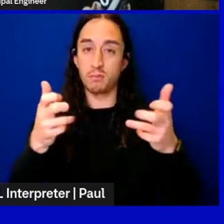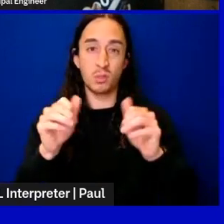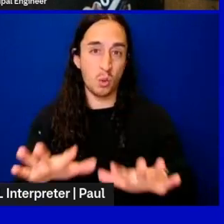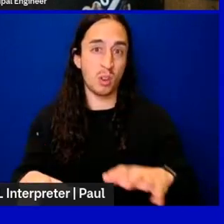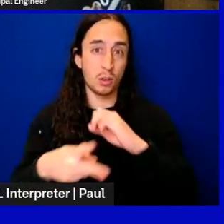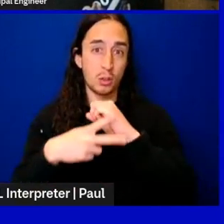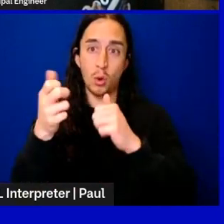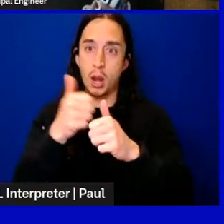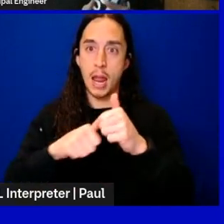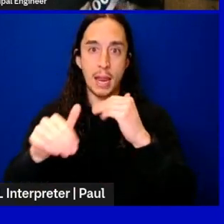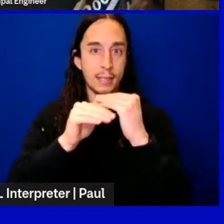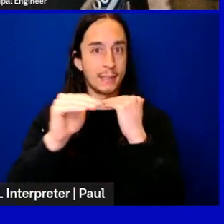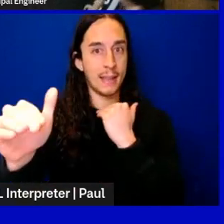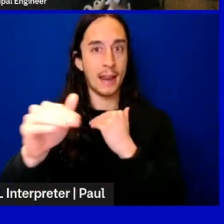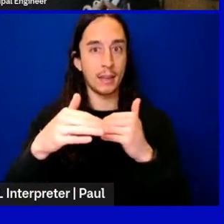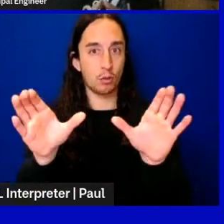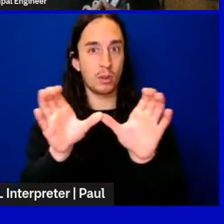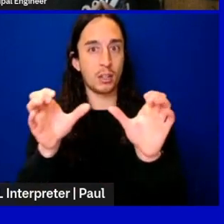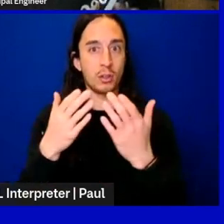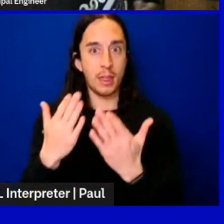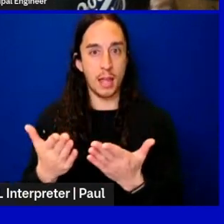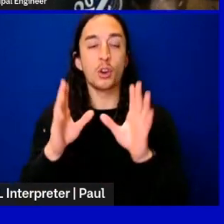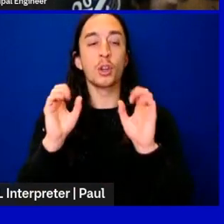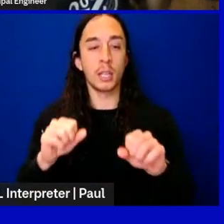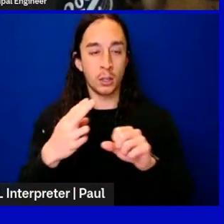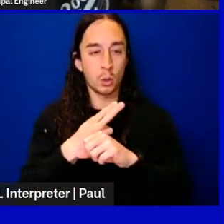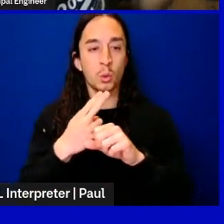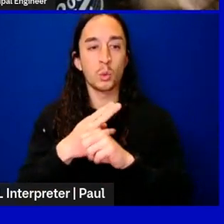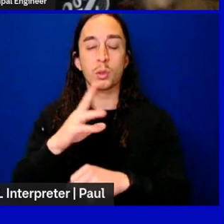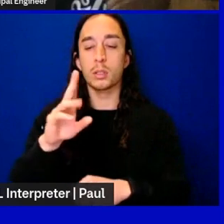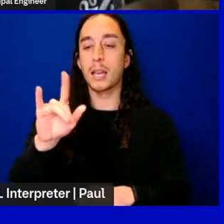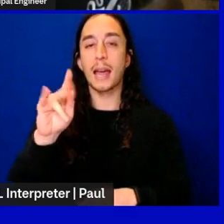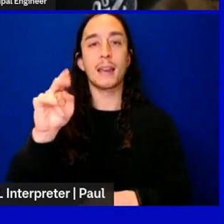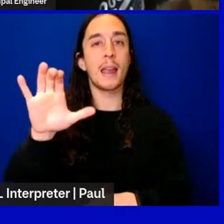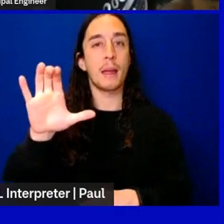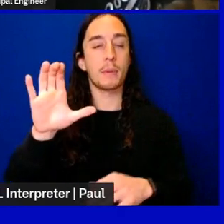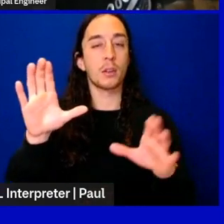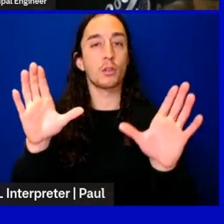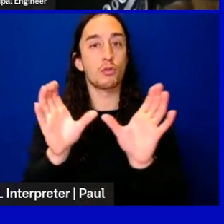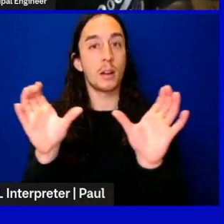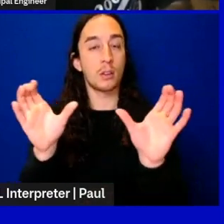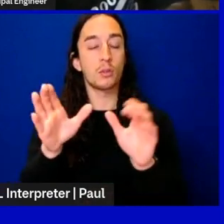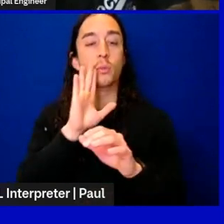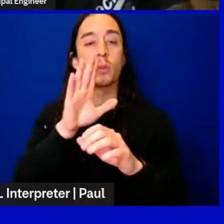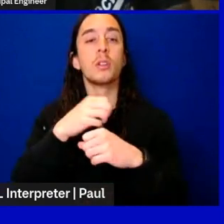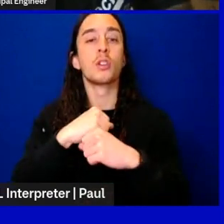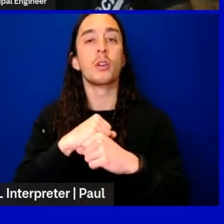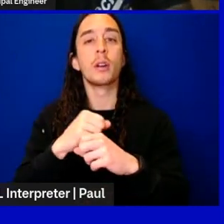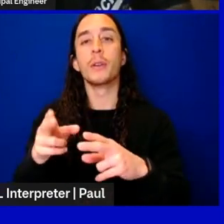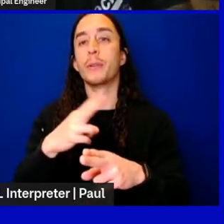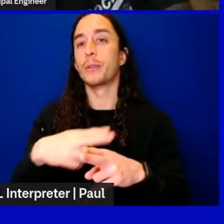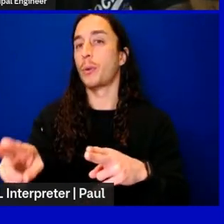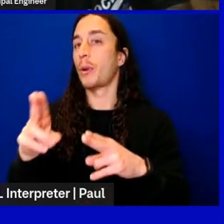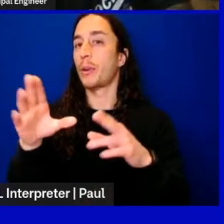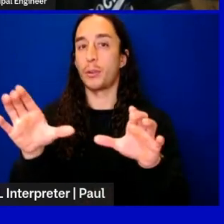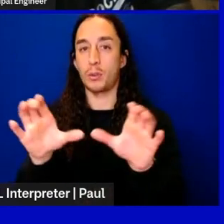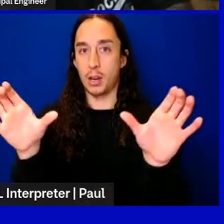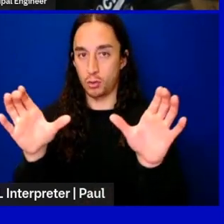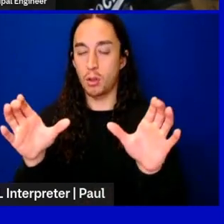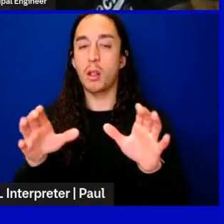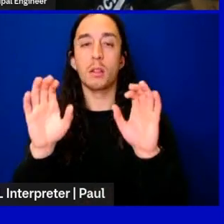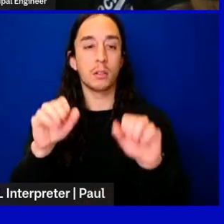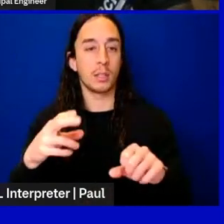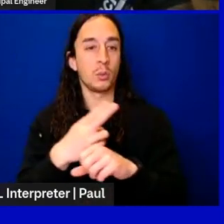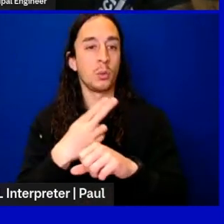static credentials over there, you can use the dynamic credentials, and it will generate a short-lived temporary credentials which you can use